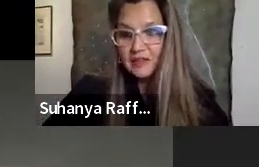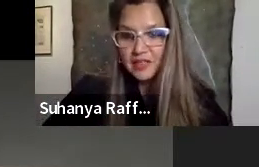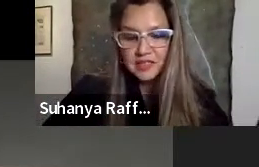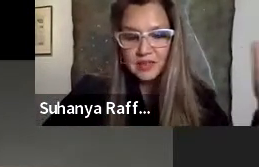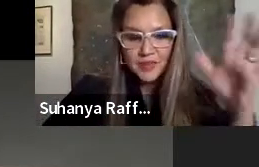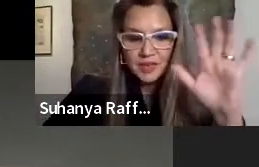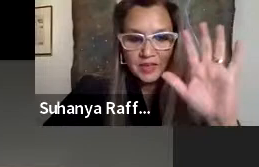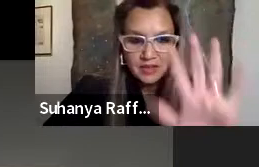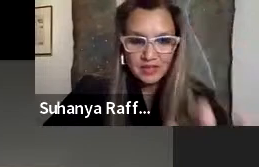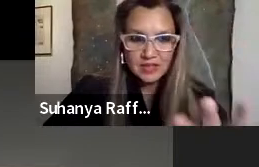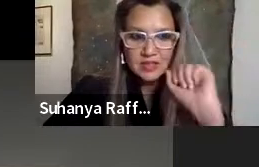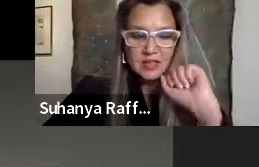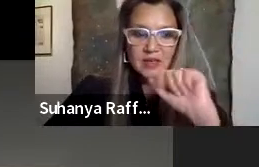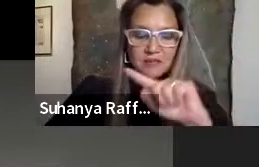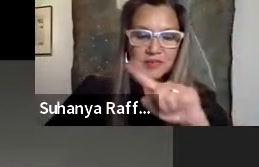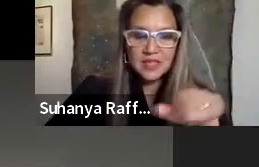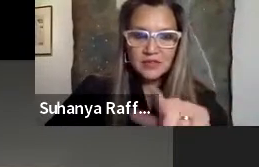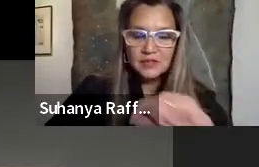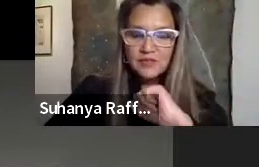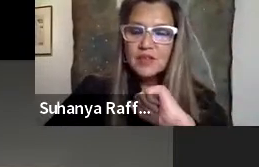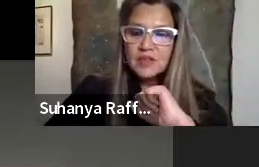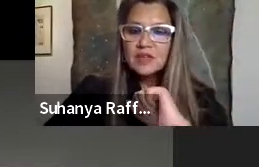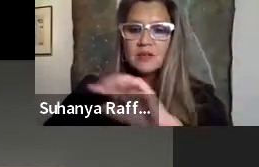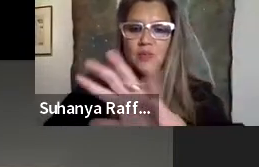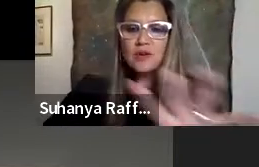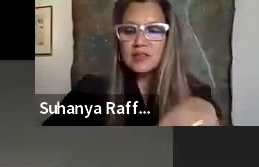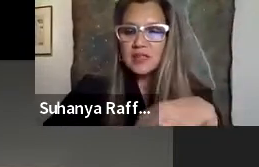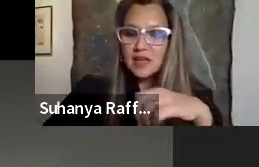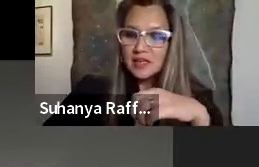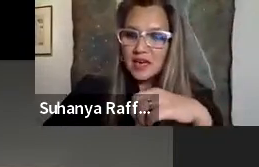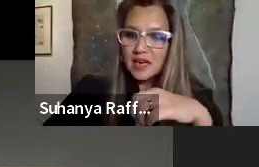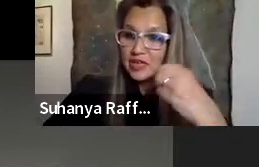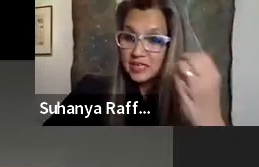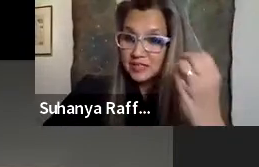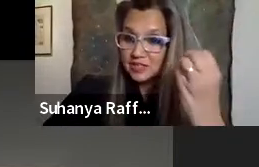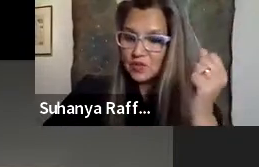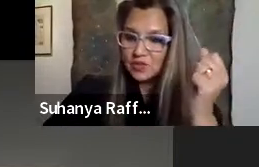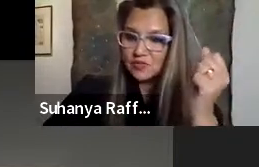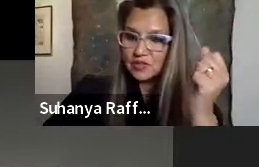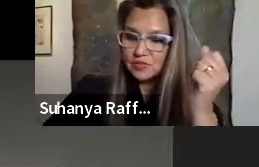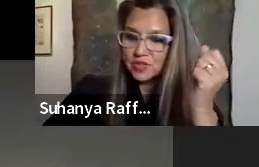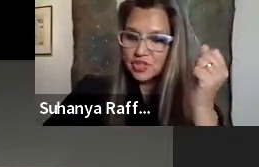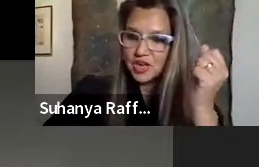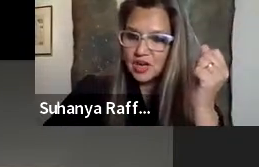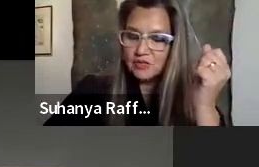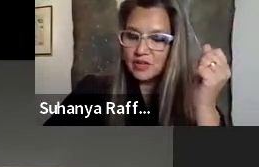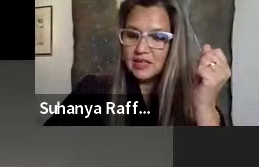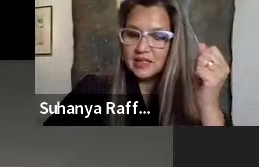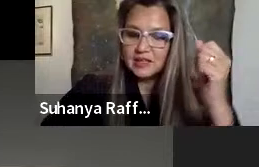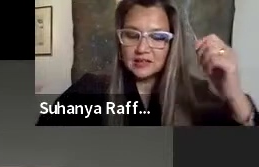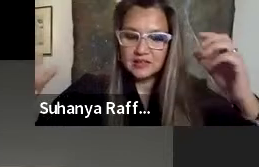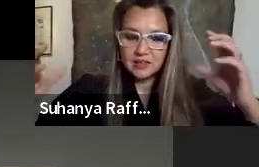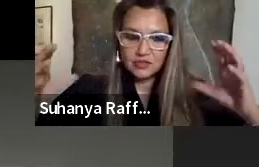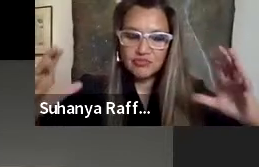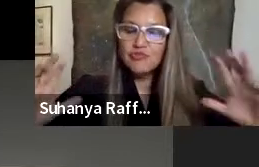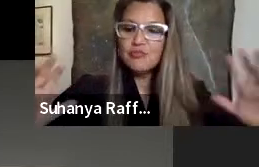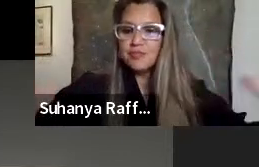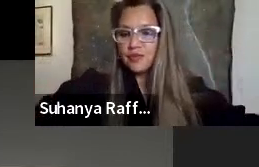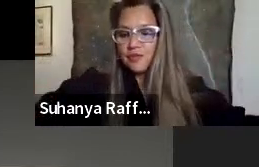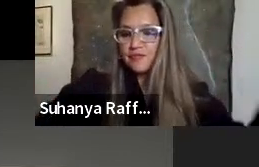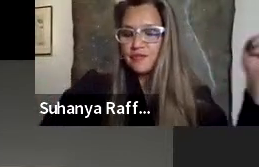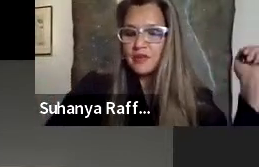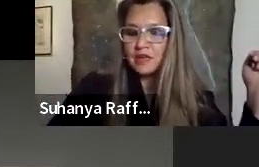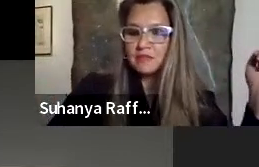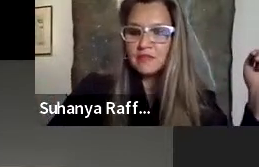collection galleries. This set of works are in our East Quadrant, which are really, it's a